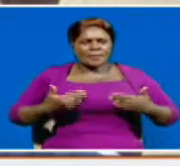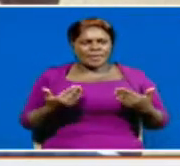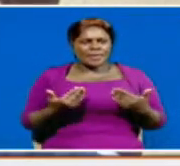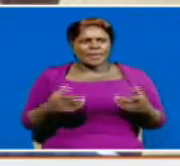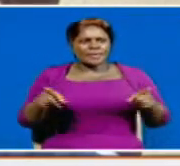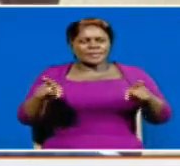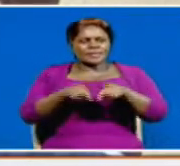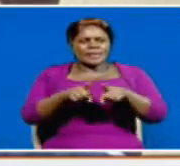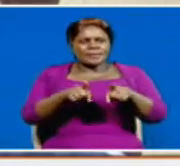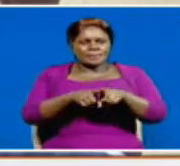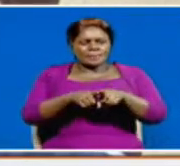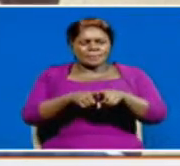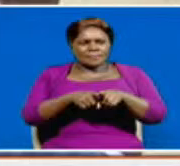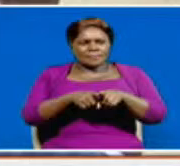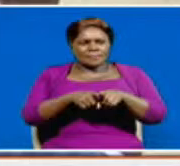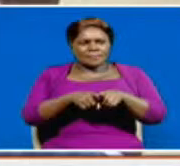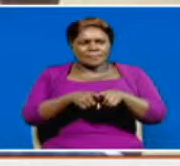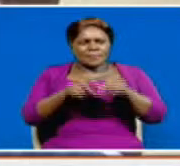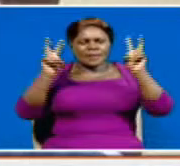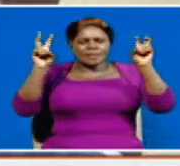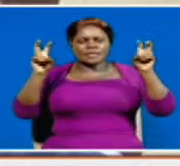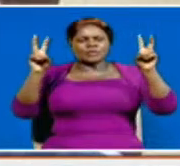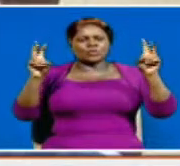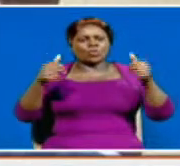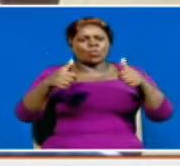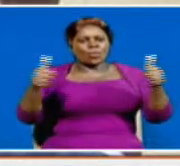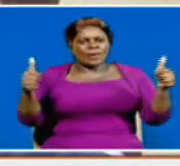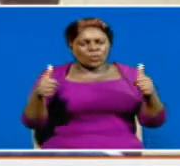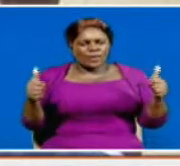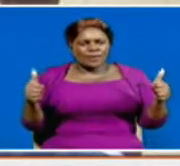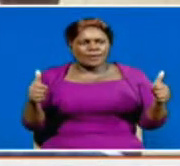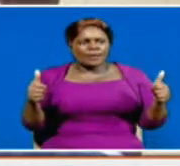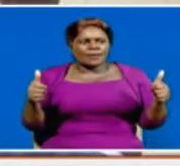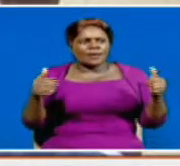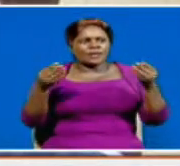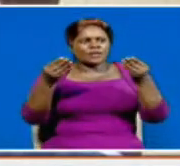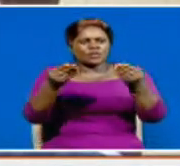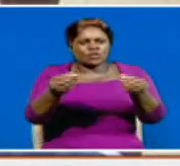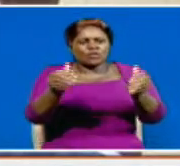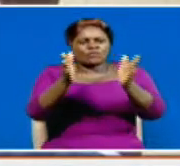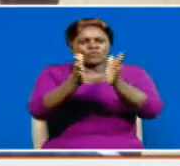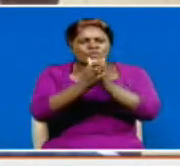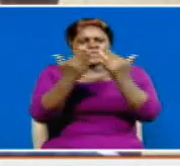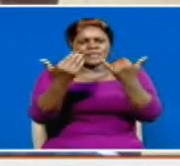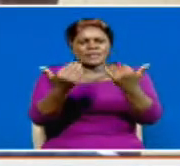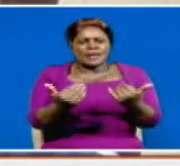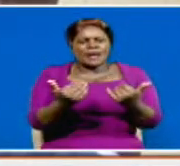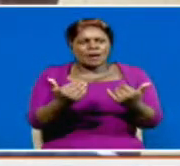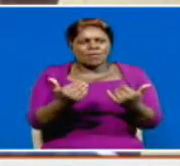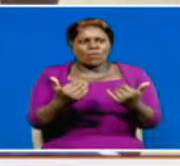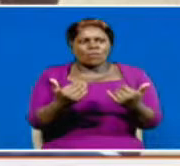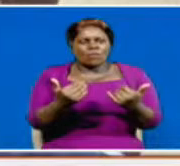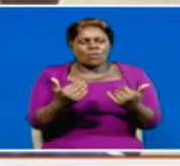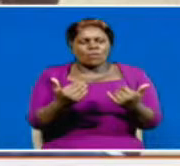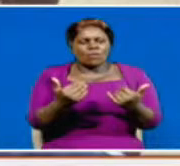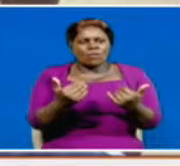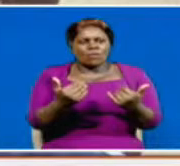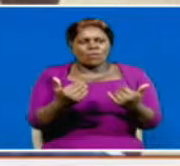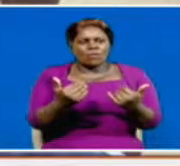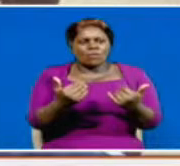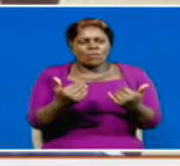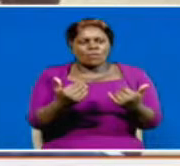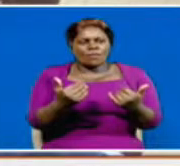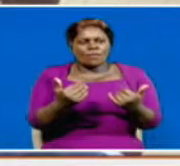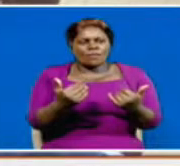the same matter has been properly addressed by the current bill, the Wangwe bill,